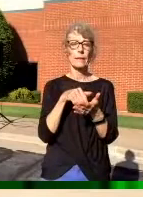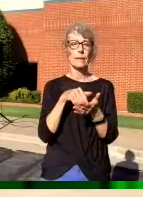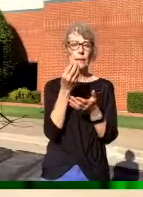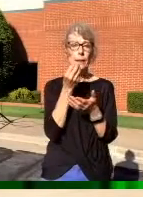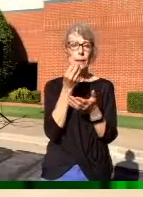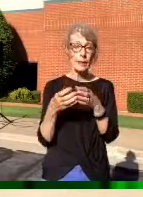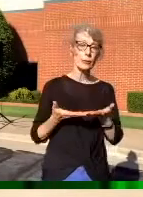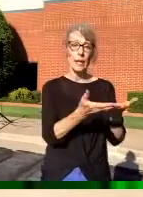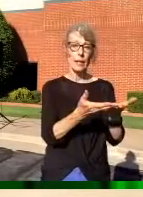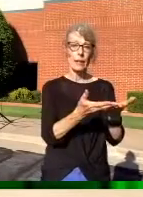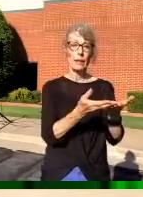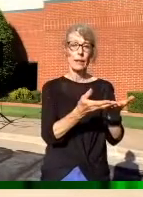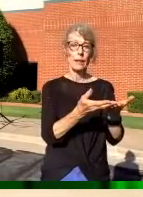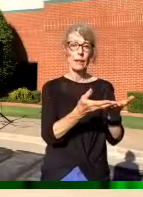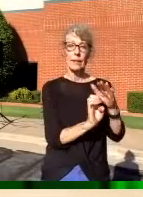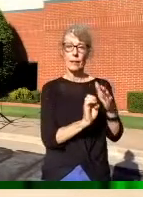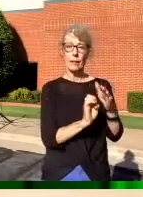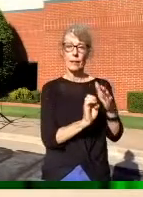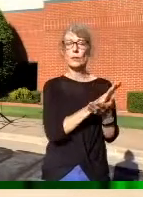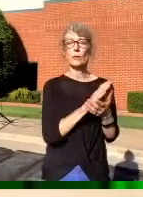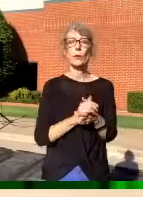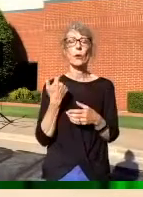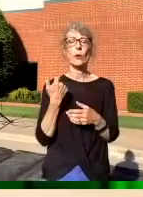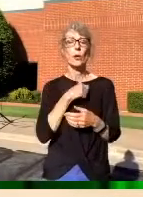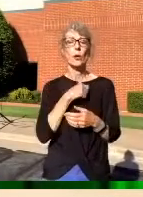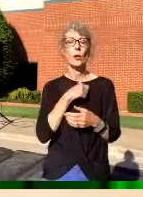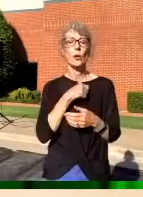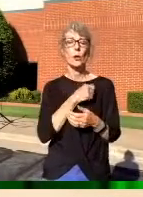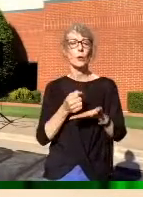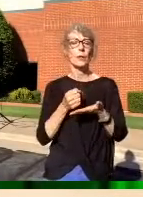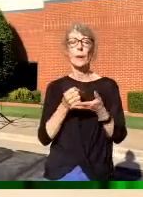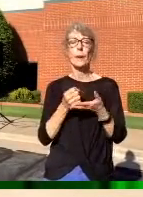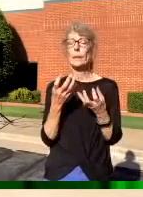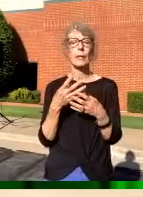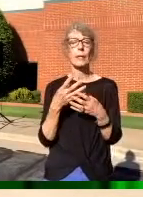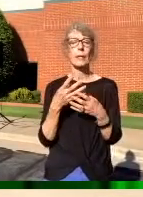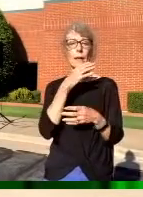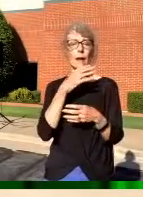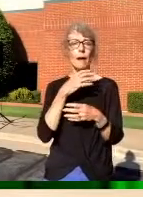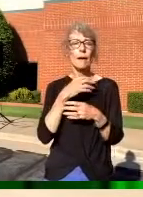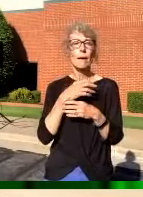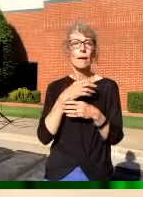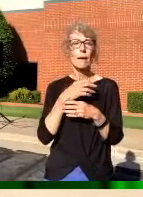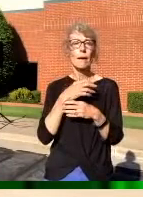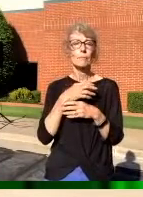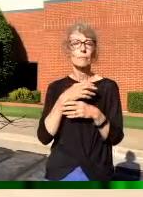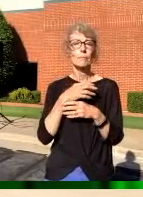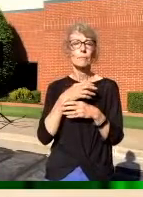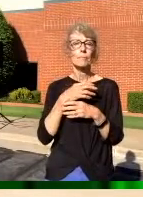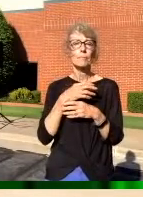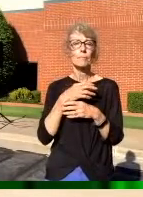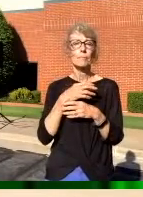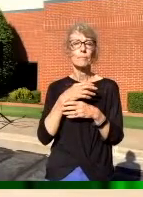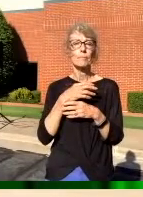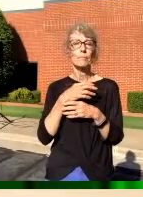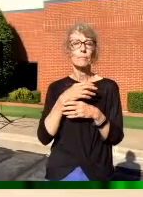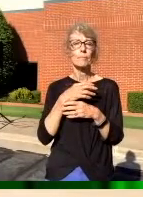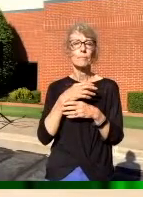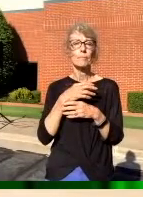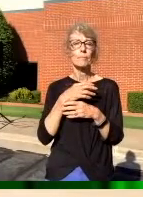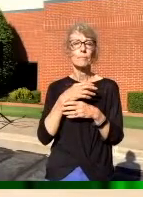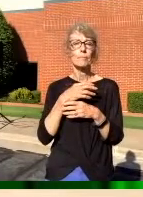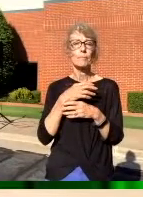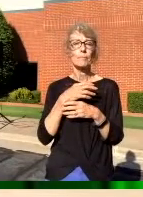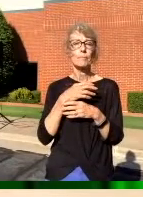and medical professionals. We've seen 387 Lighthouse patients. We've put out 2,000